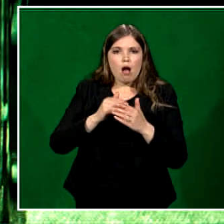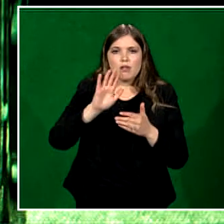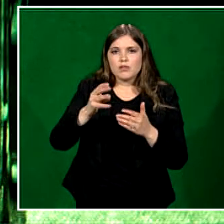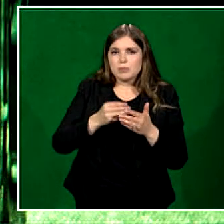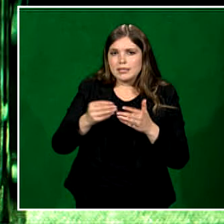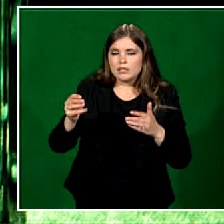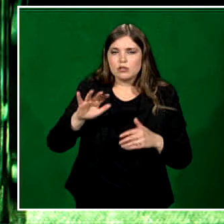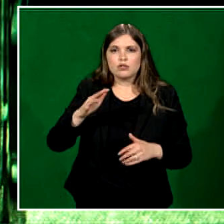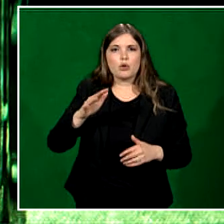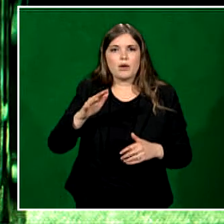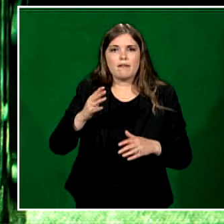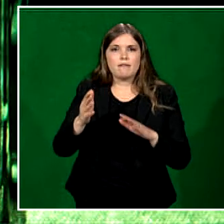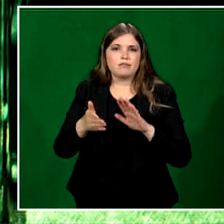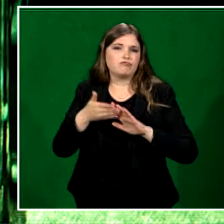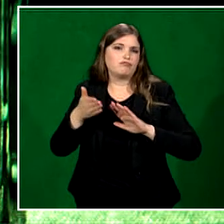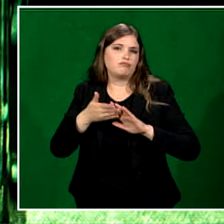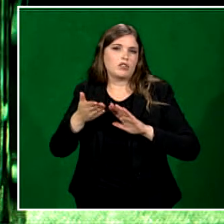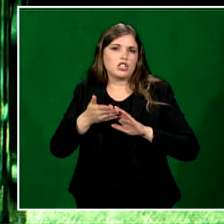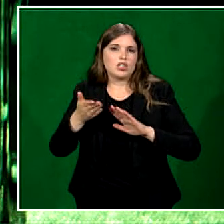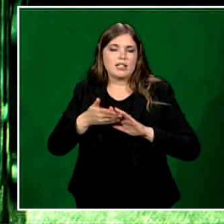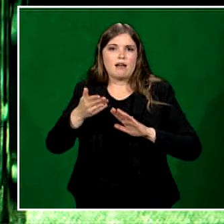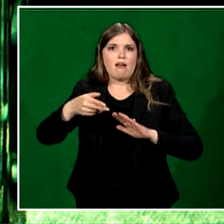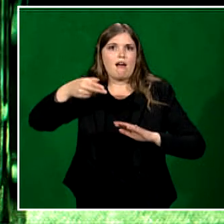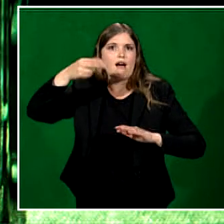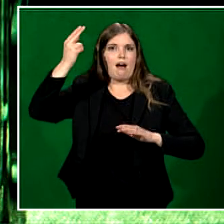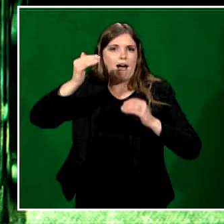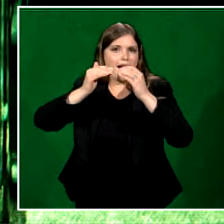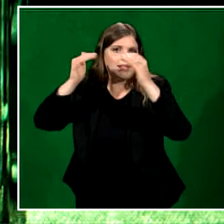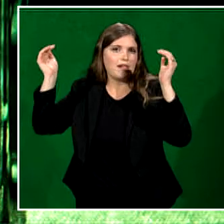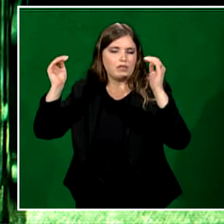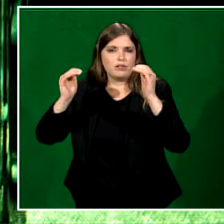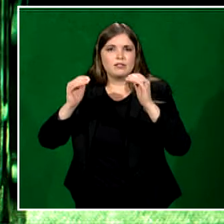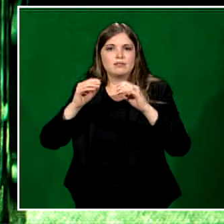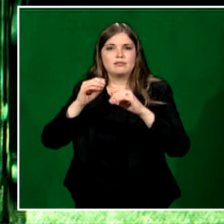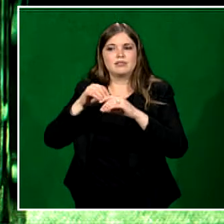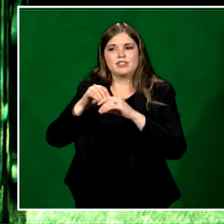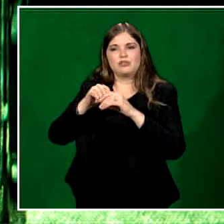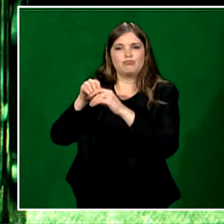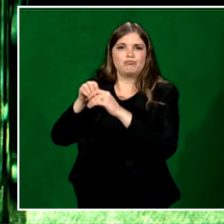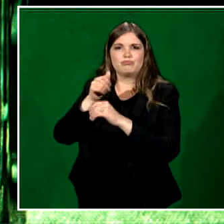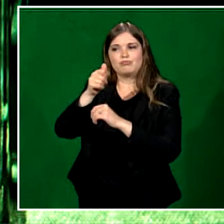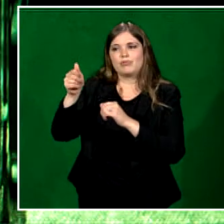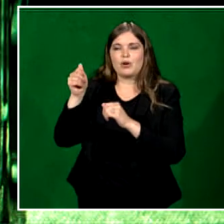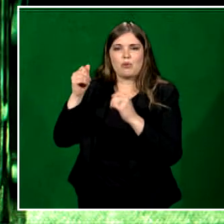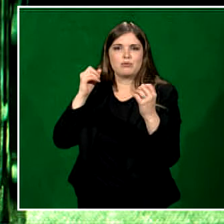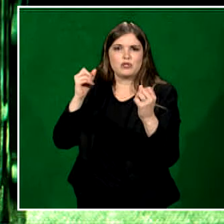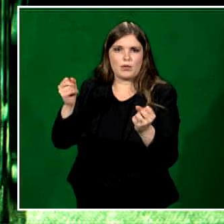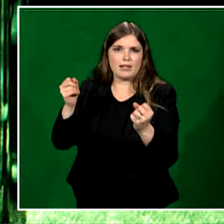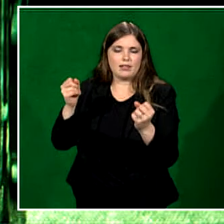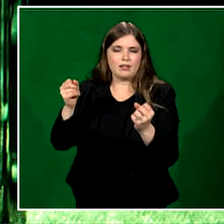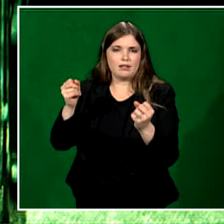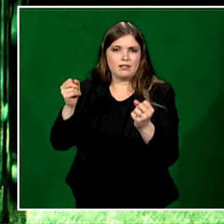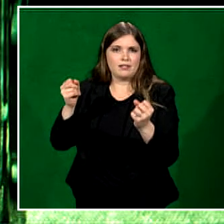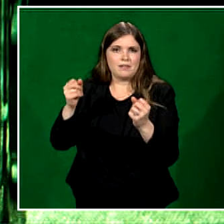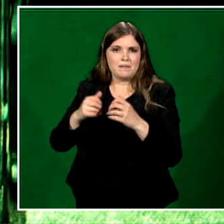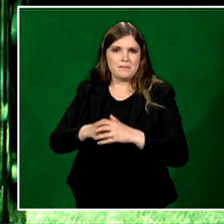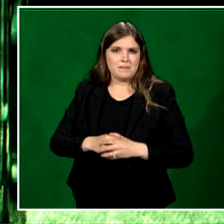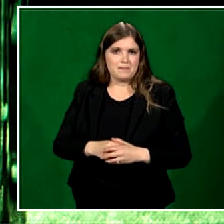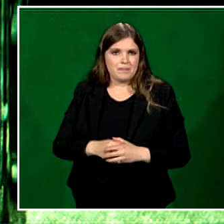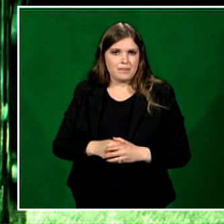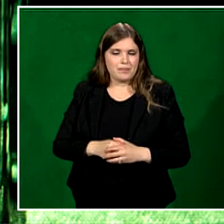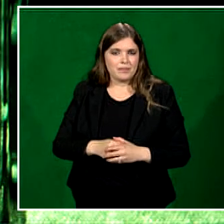sort of functioning at a high level and to their own strengths. You've attacked a